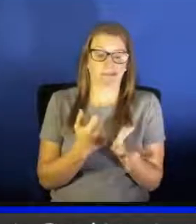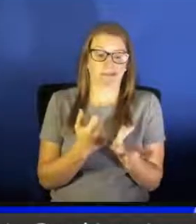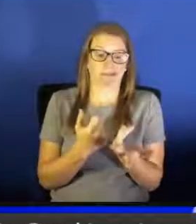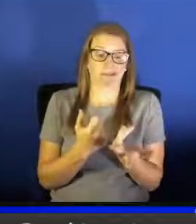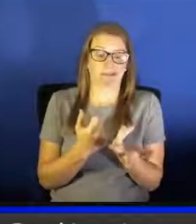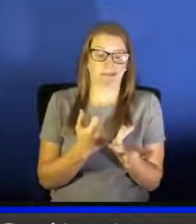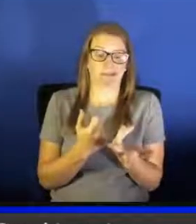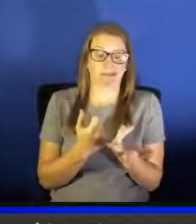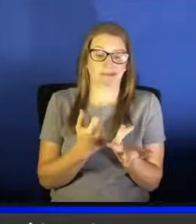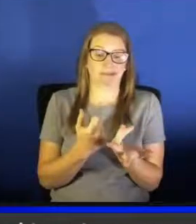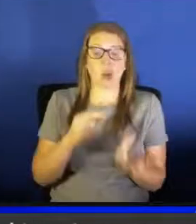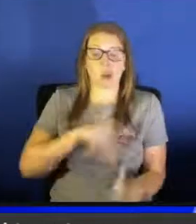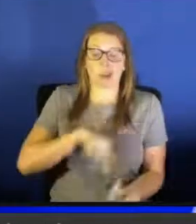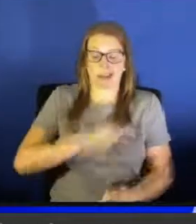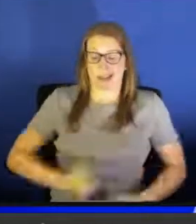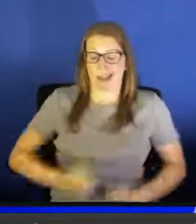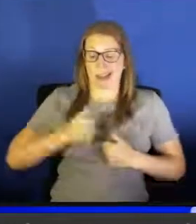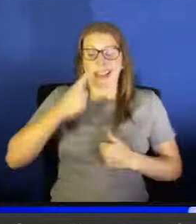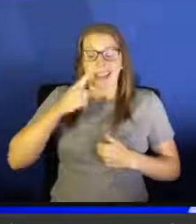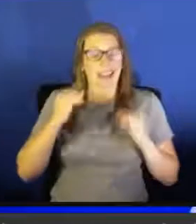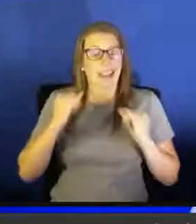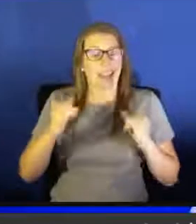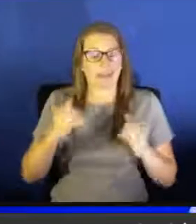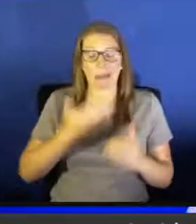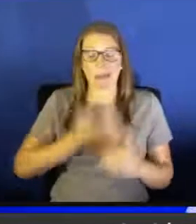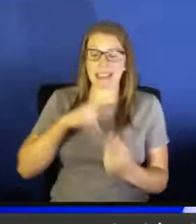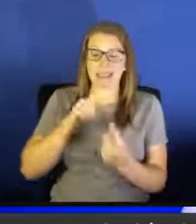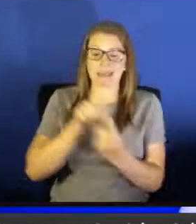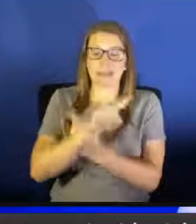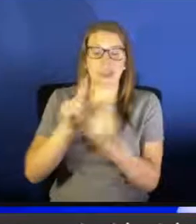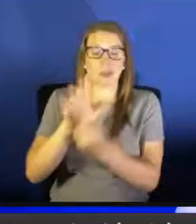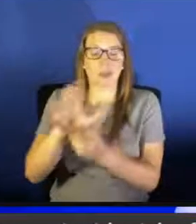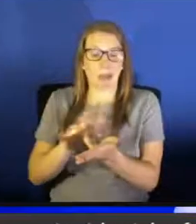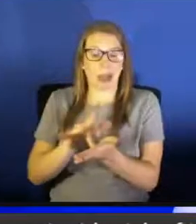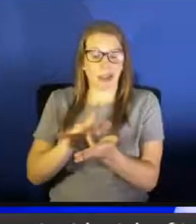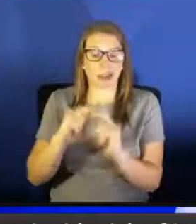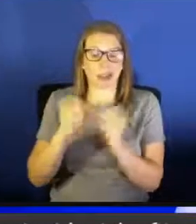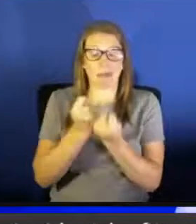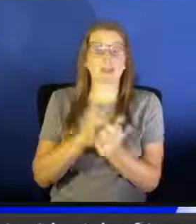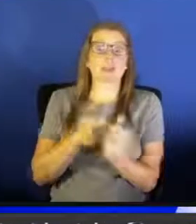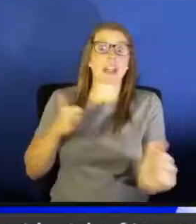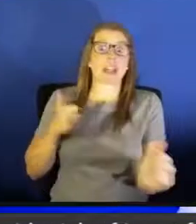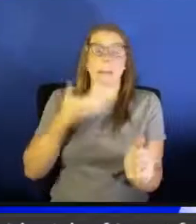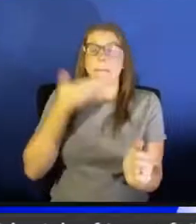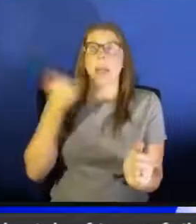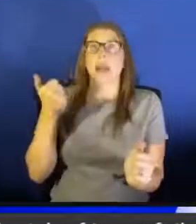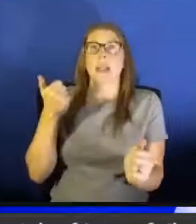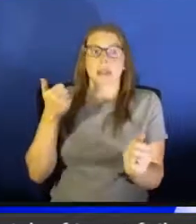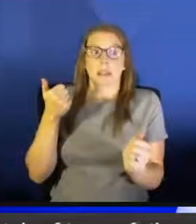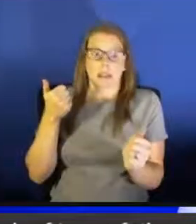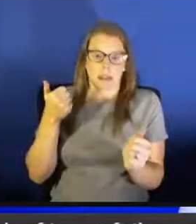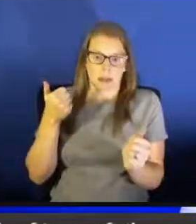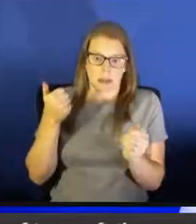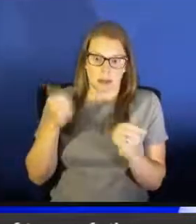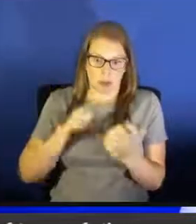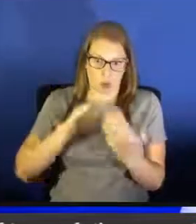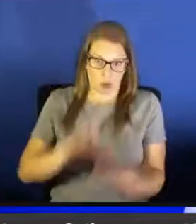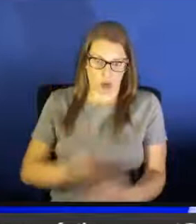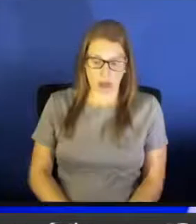of life. Please get with your medical teams. Prevention is the best way moving forward. This will help save you a lot of